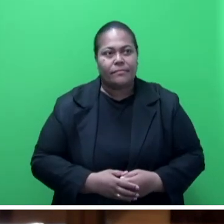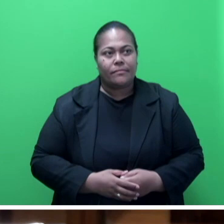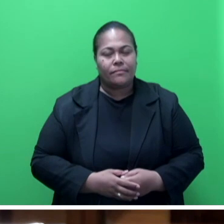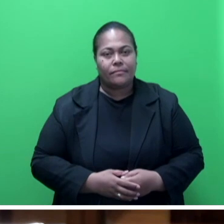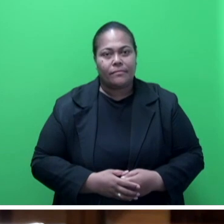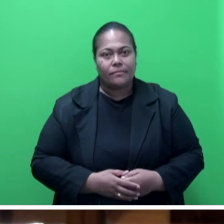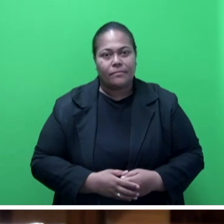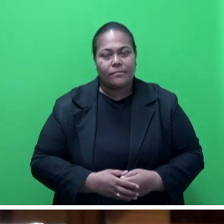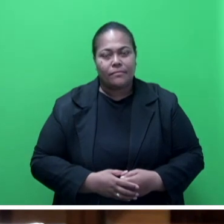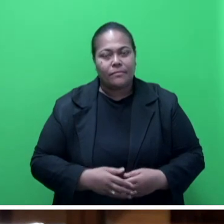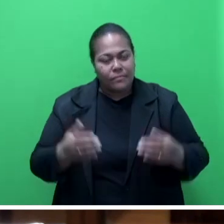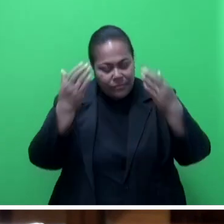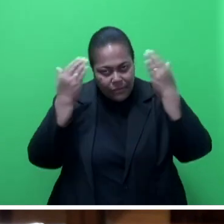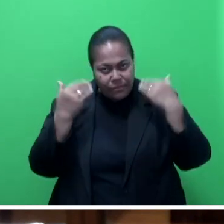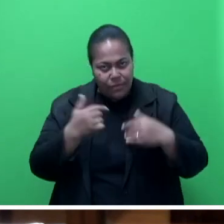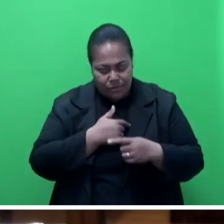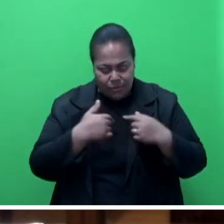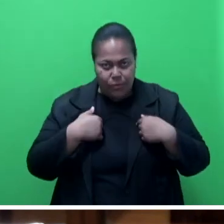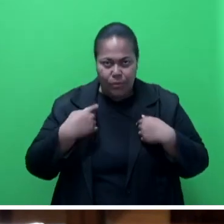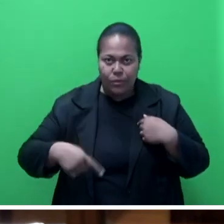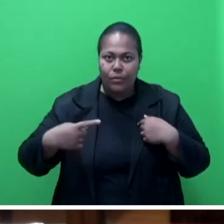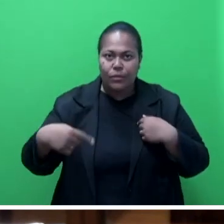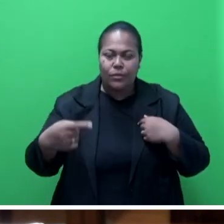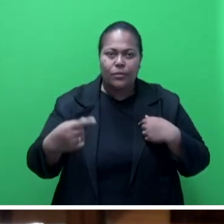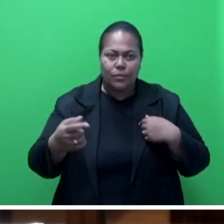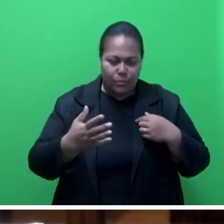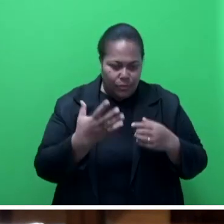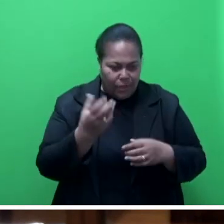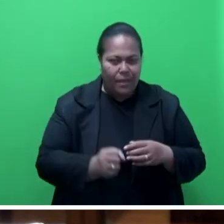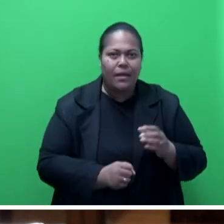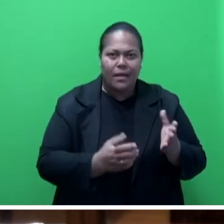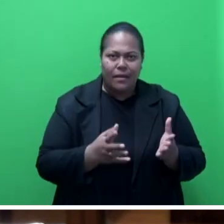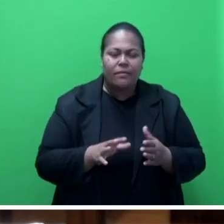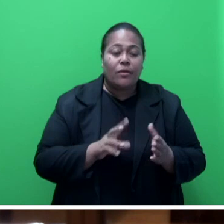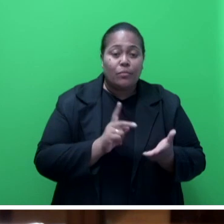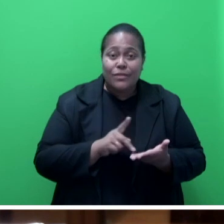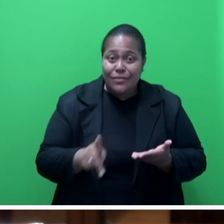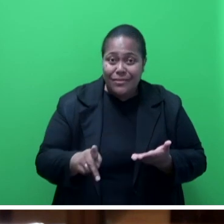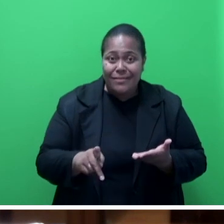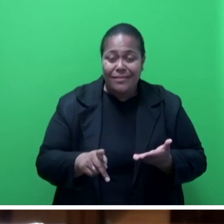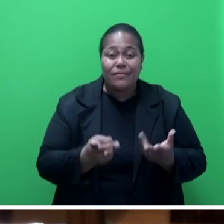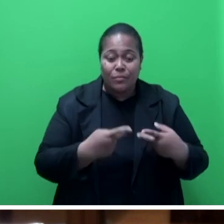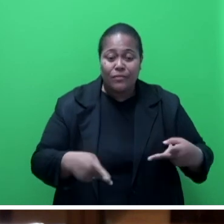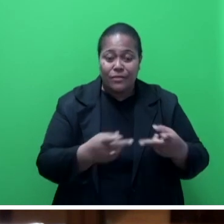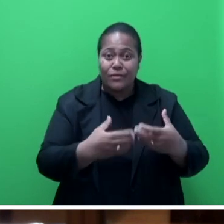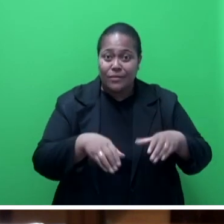Mr. Speaker, we will continue to fill the role of Provincial Council chairpersons with candidates who will